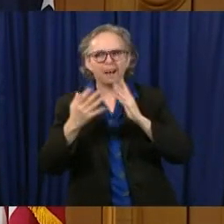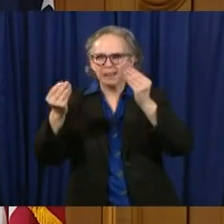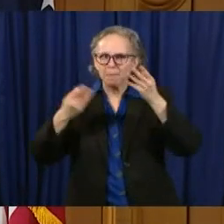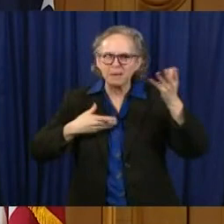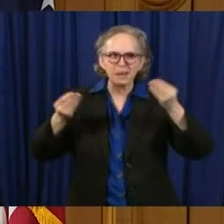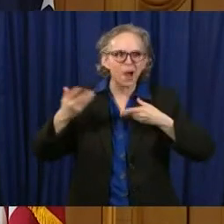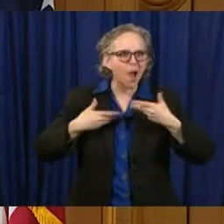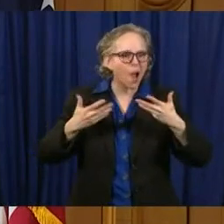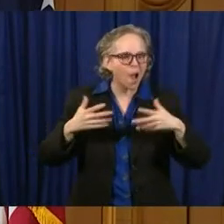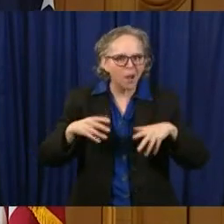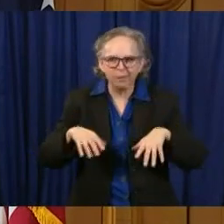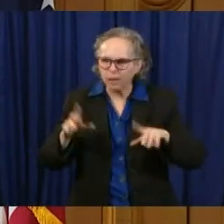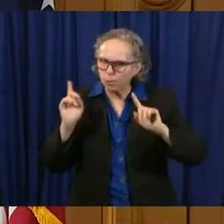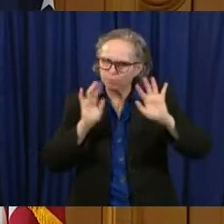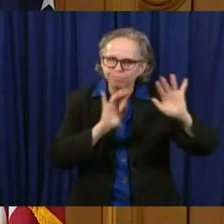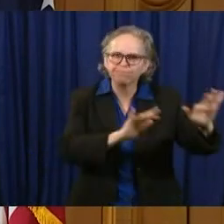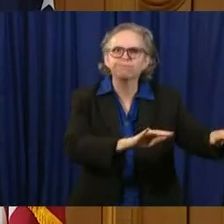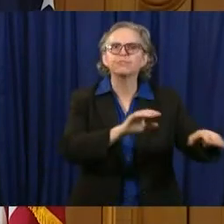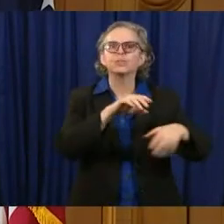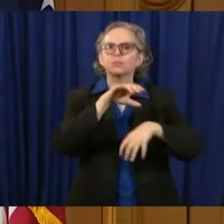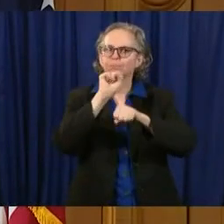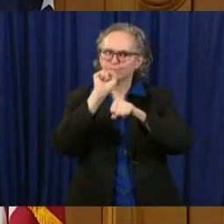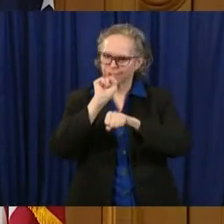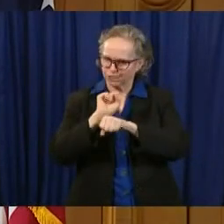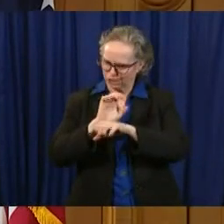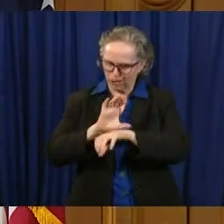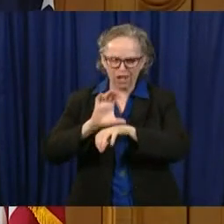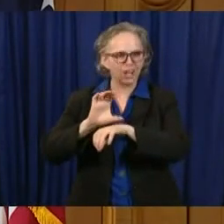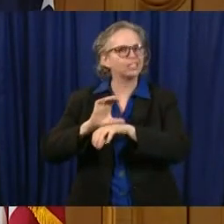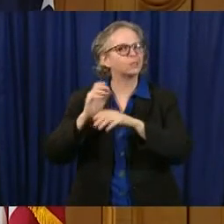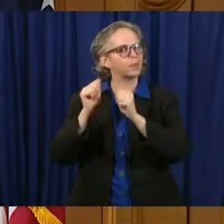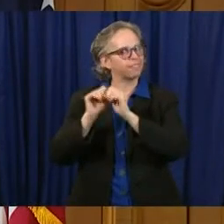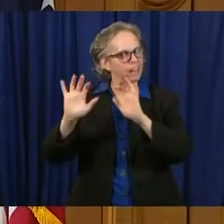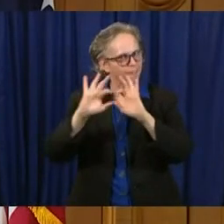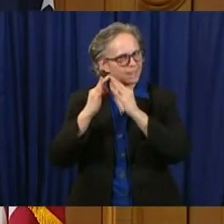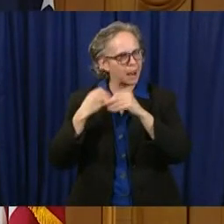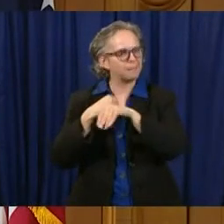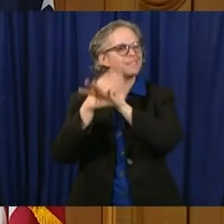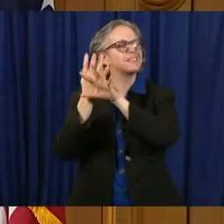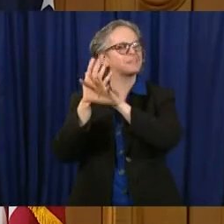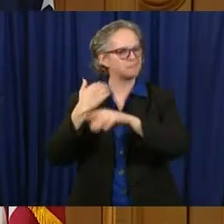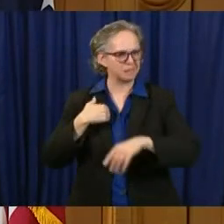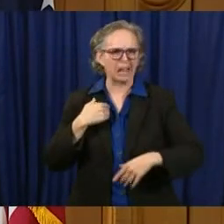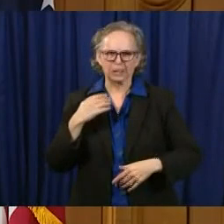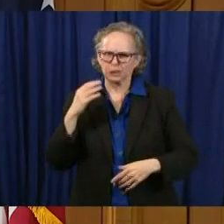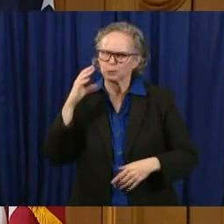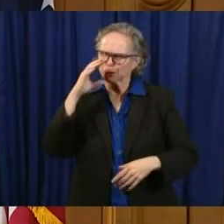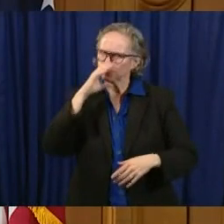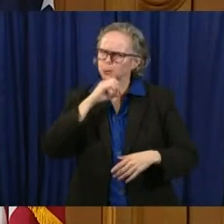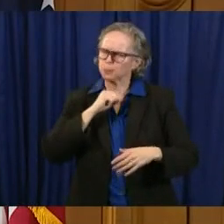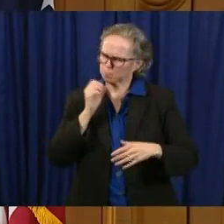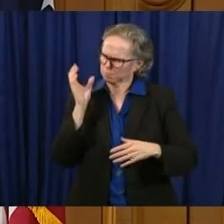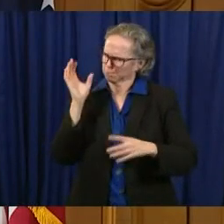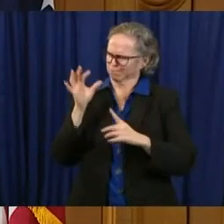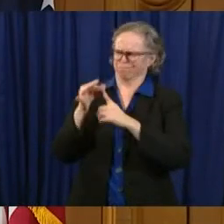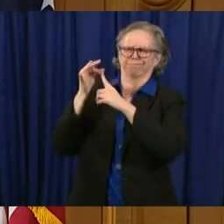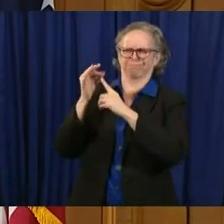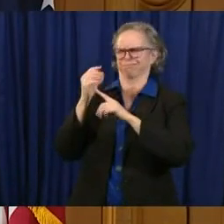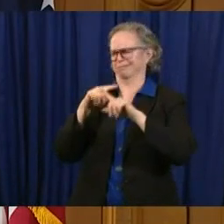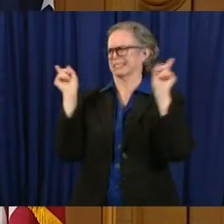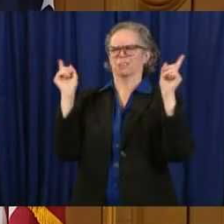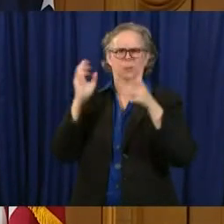So it was an unusual weekend. It's an unusual time, but I think families really tried